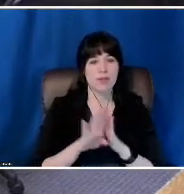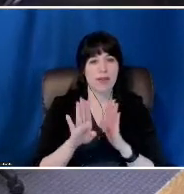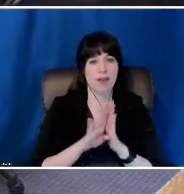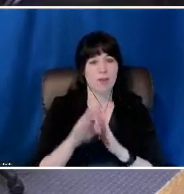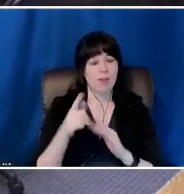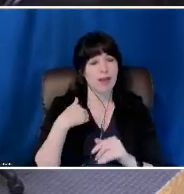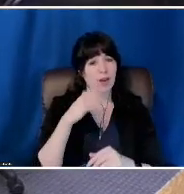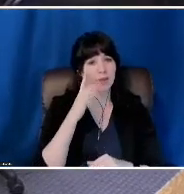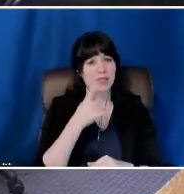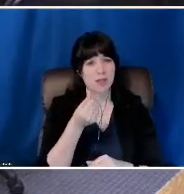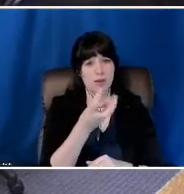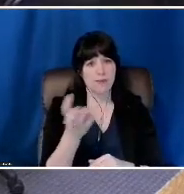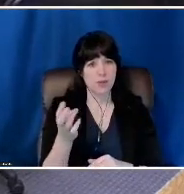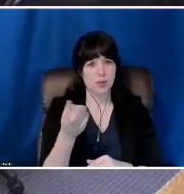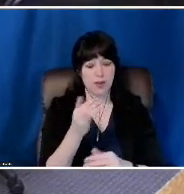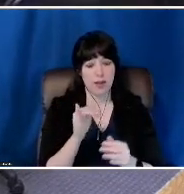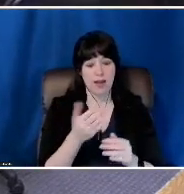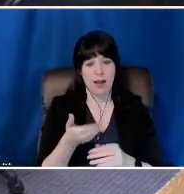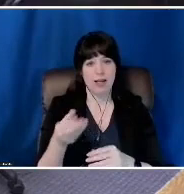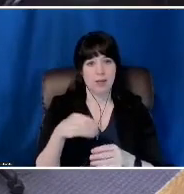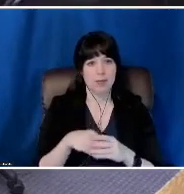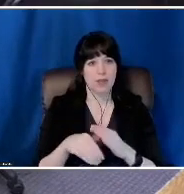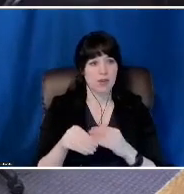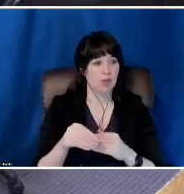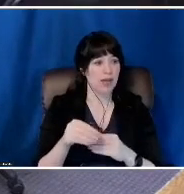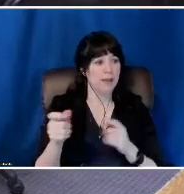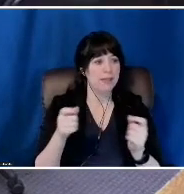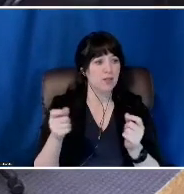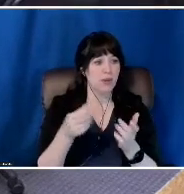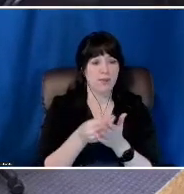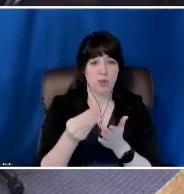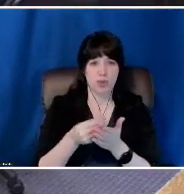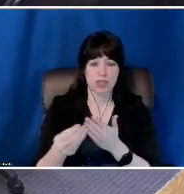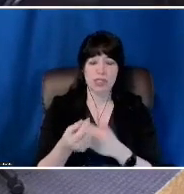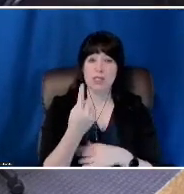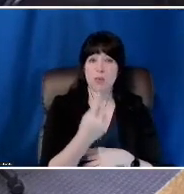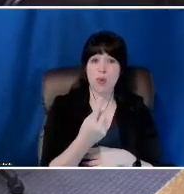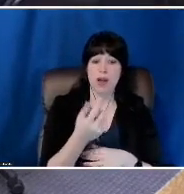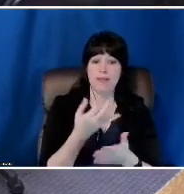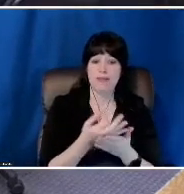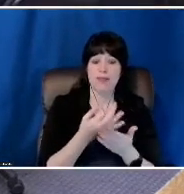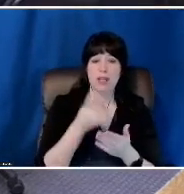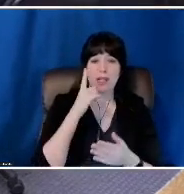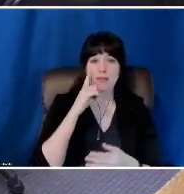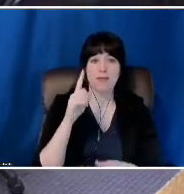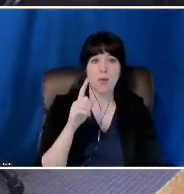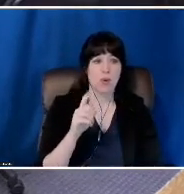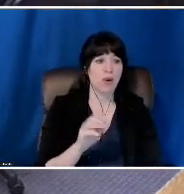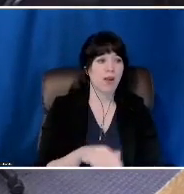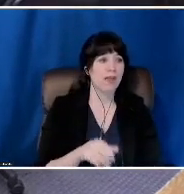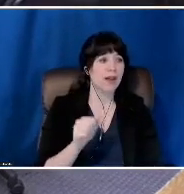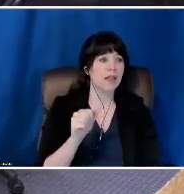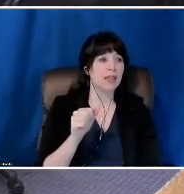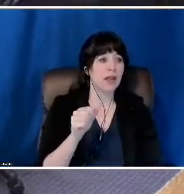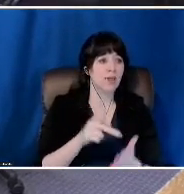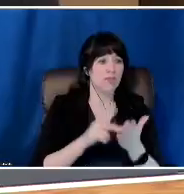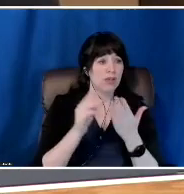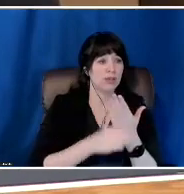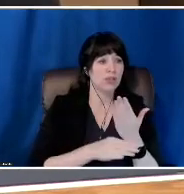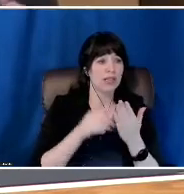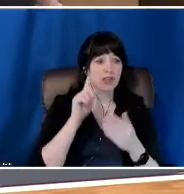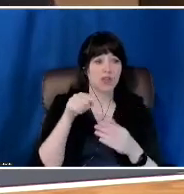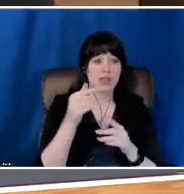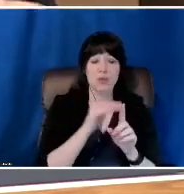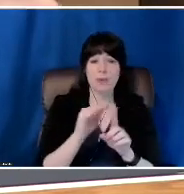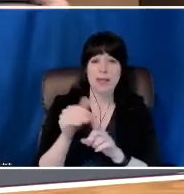items within the administrative purchases. One is funding for the streetscape project. So just reminding